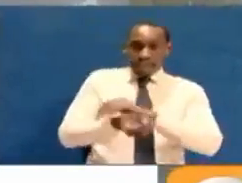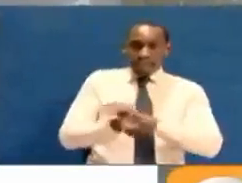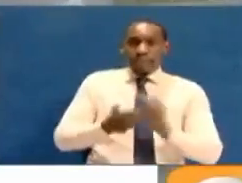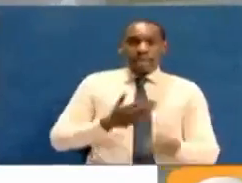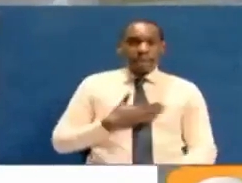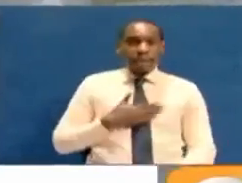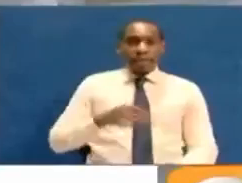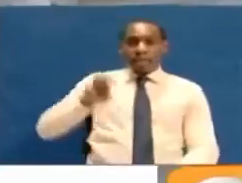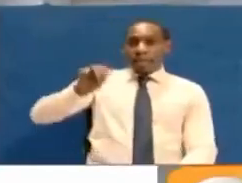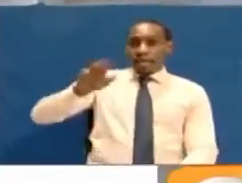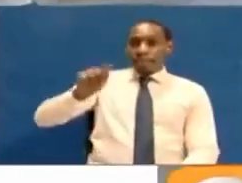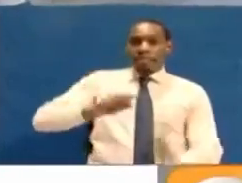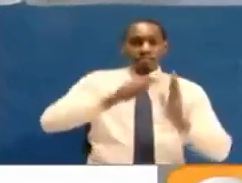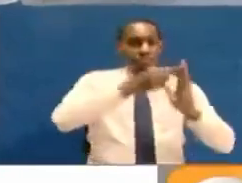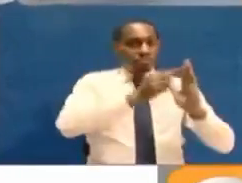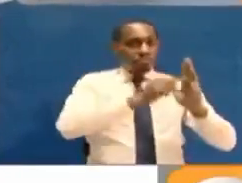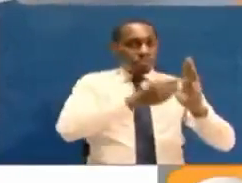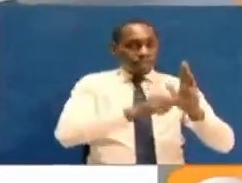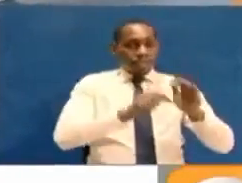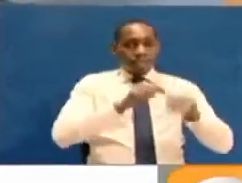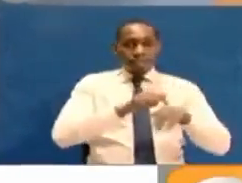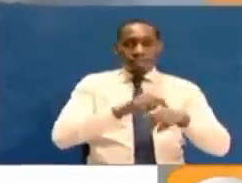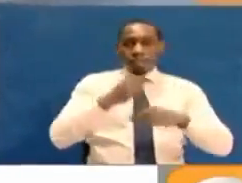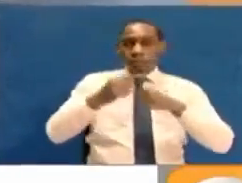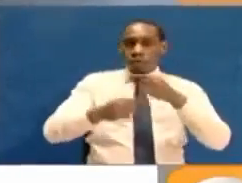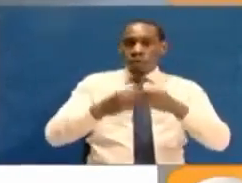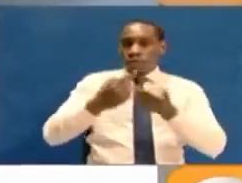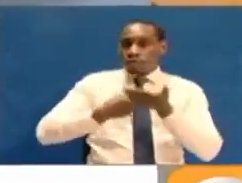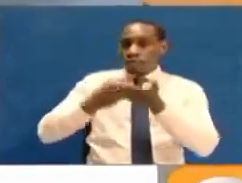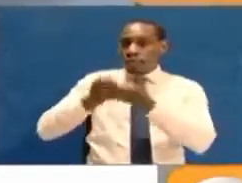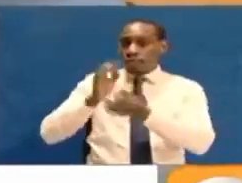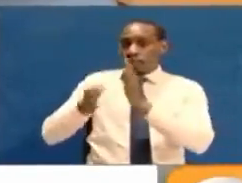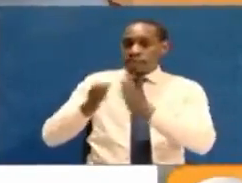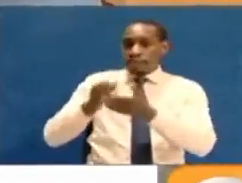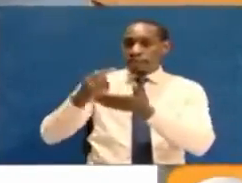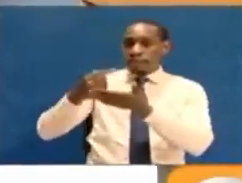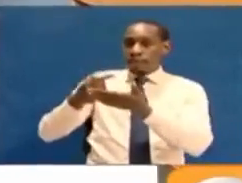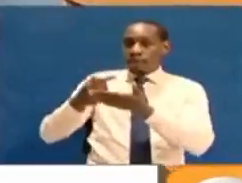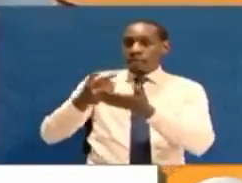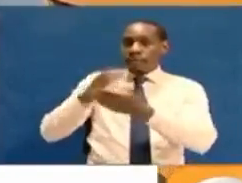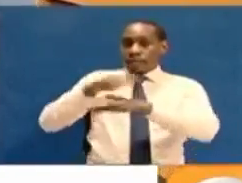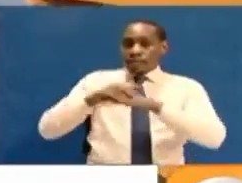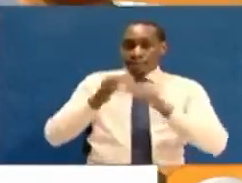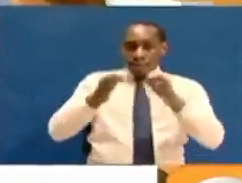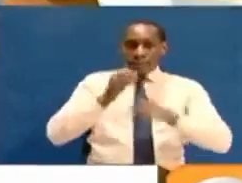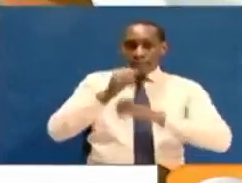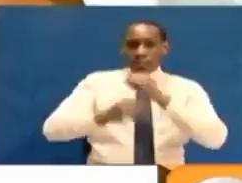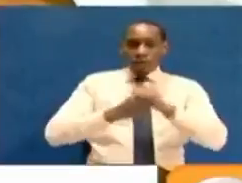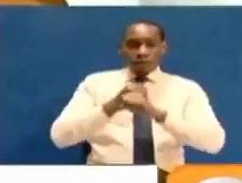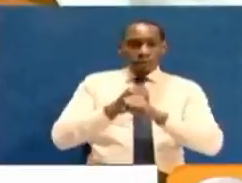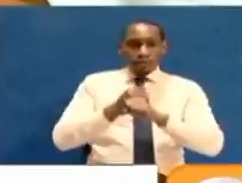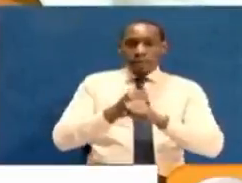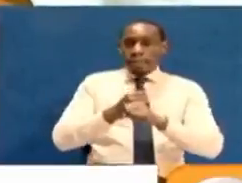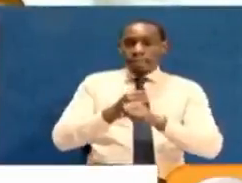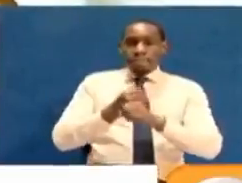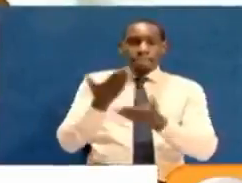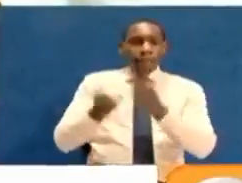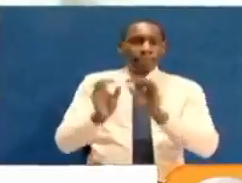on the MCA's demands, even as we continue with the debate whether they will get it or not in this financial year. Certainly